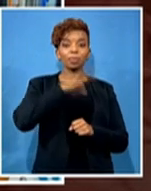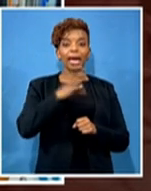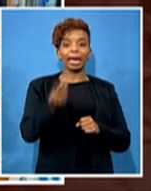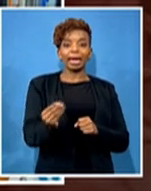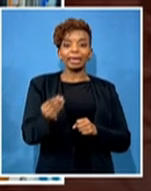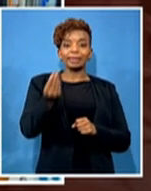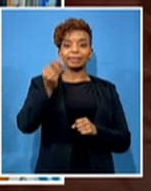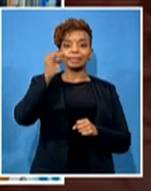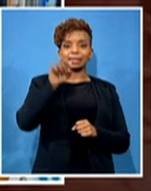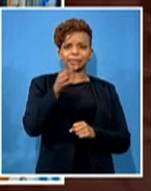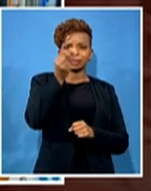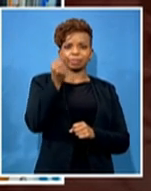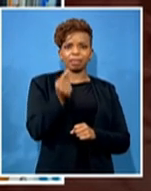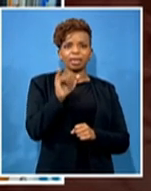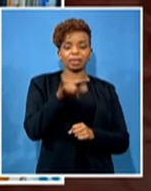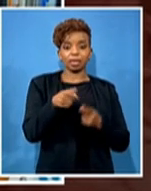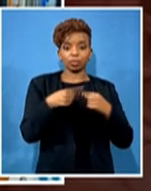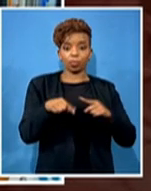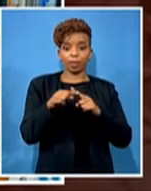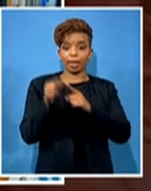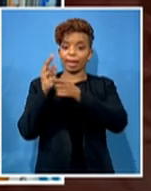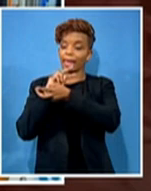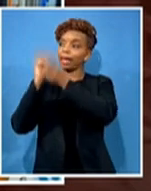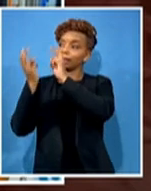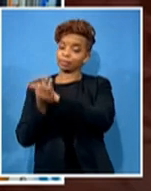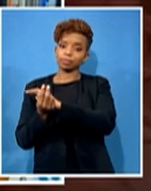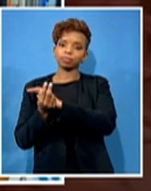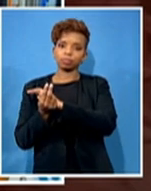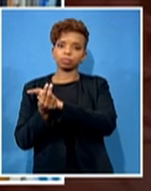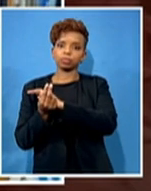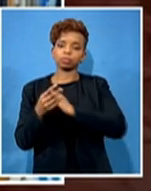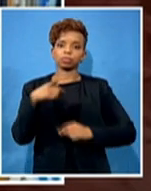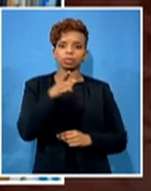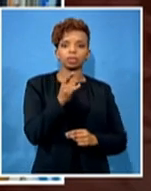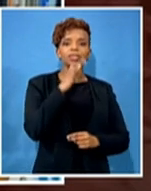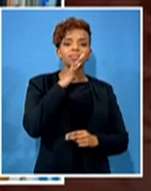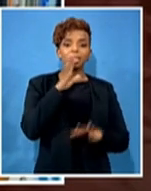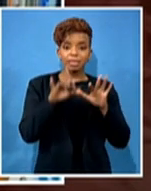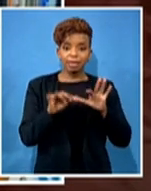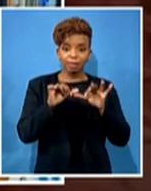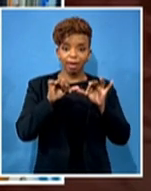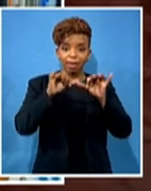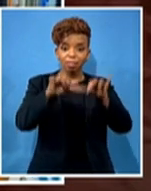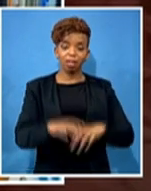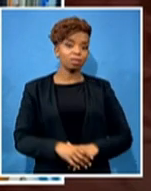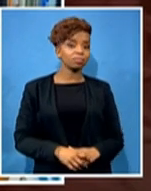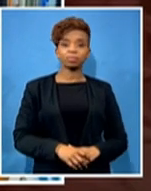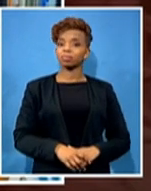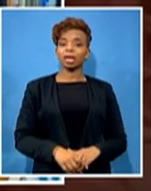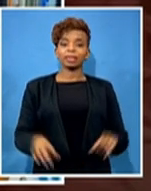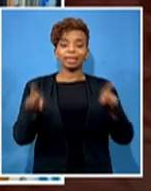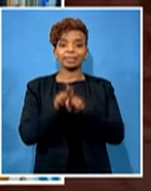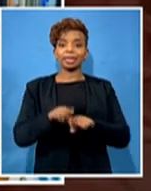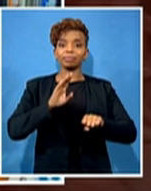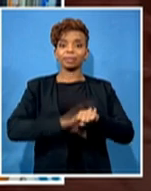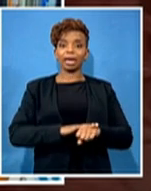and that's not sustainable. And at the same time, the tax base, as you alluded to, is being squeezed. We have the 10th